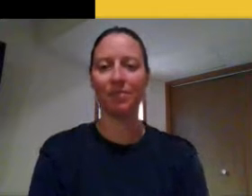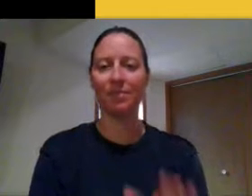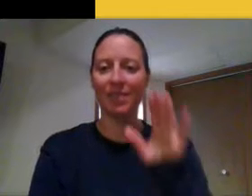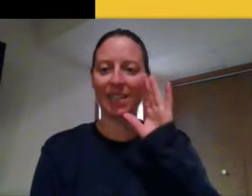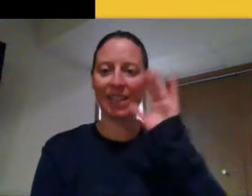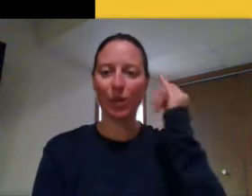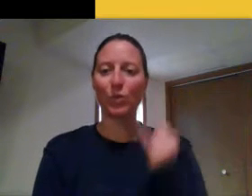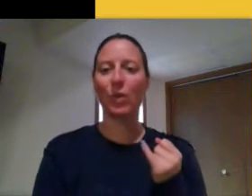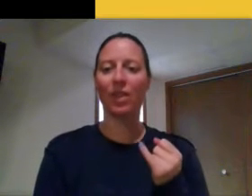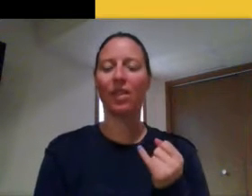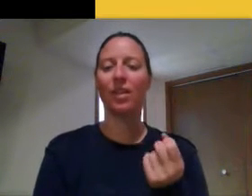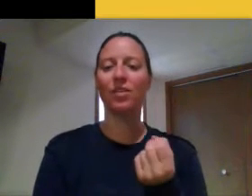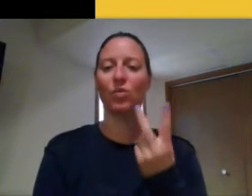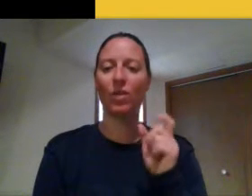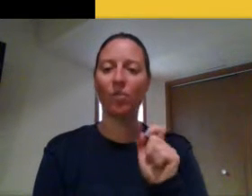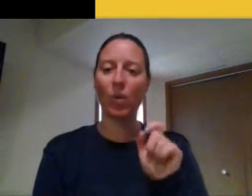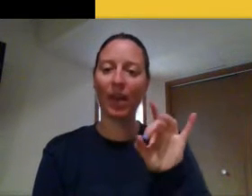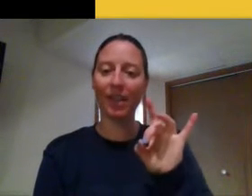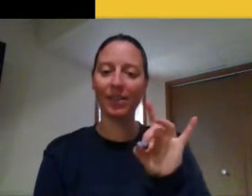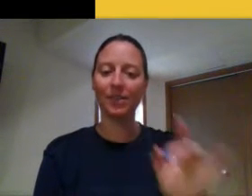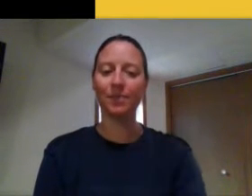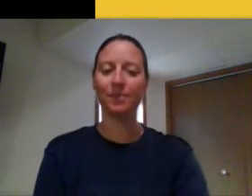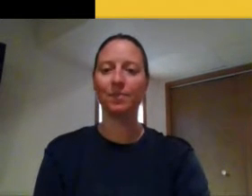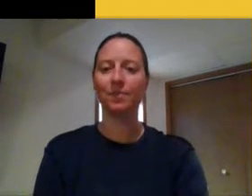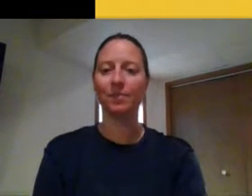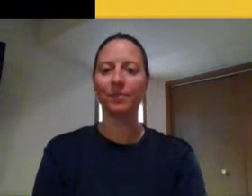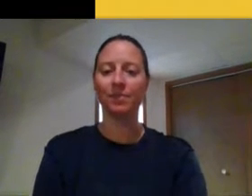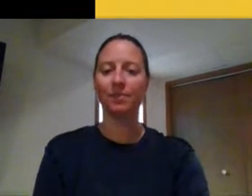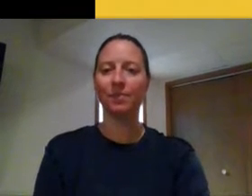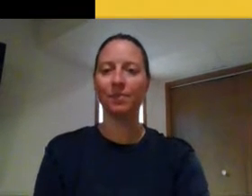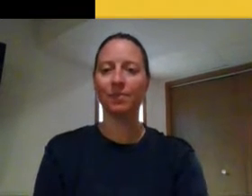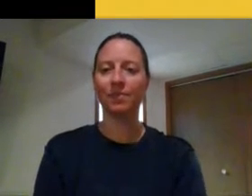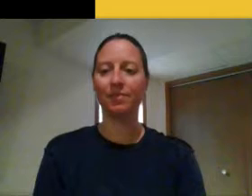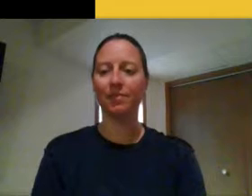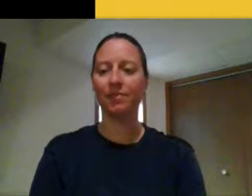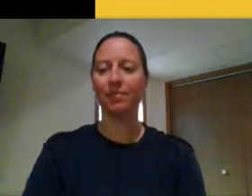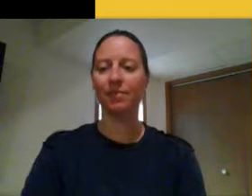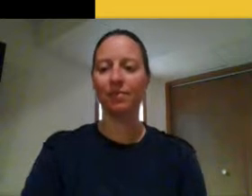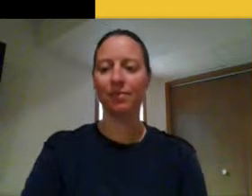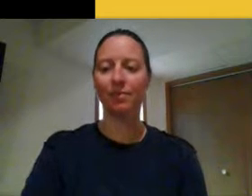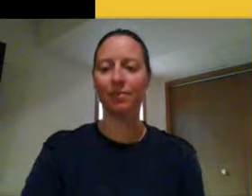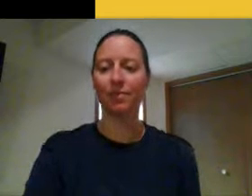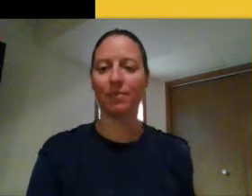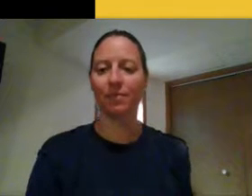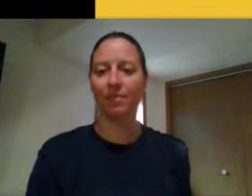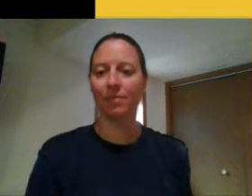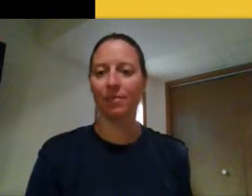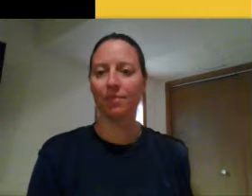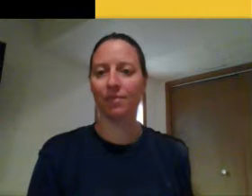Hi, Julie. This is lesson 12.8. The first slide is your homework from 12.7.